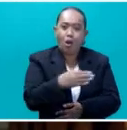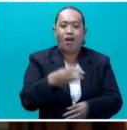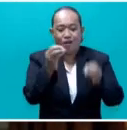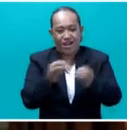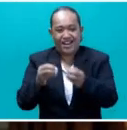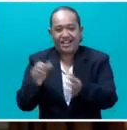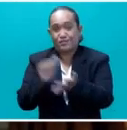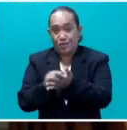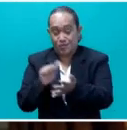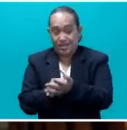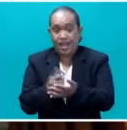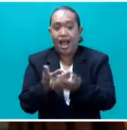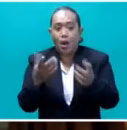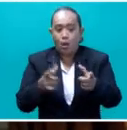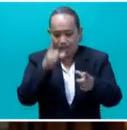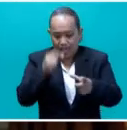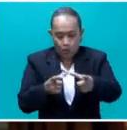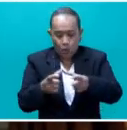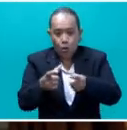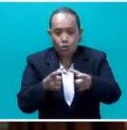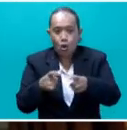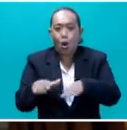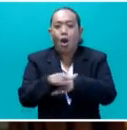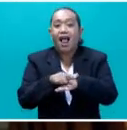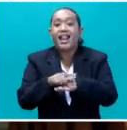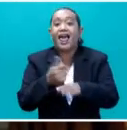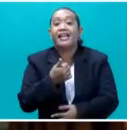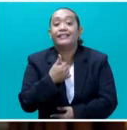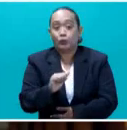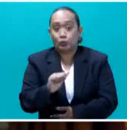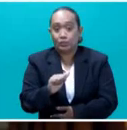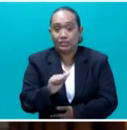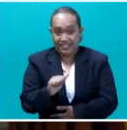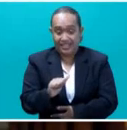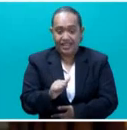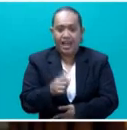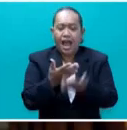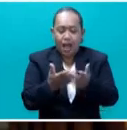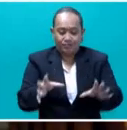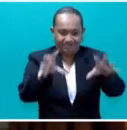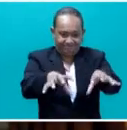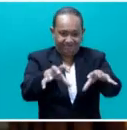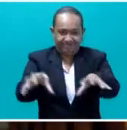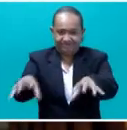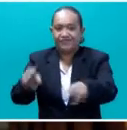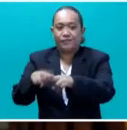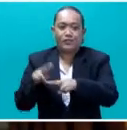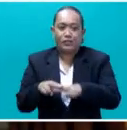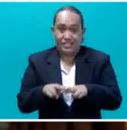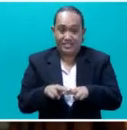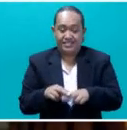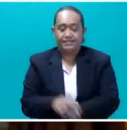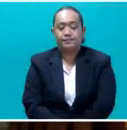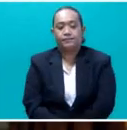system that controls land use and development within its unique and localized setting in Fiji. Mr.